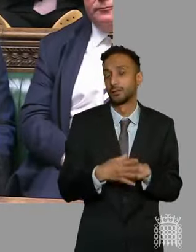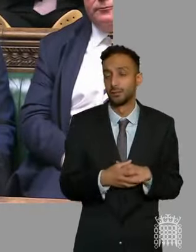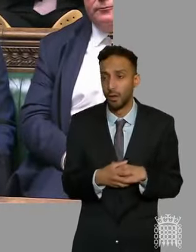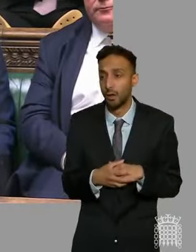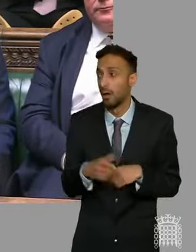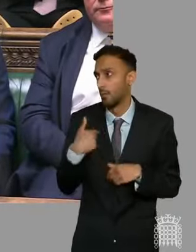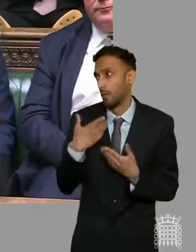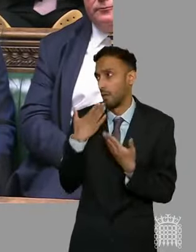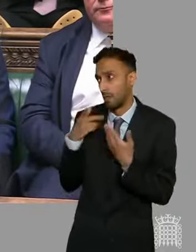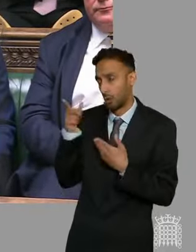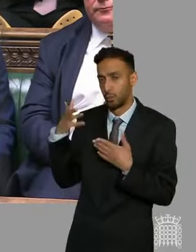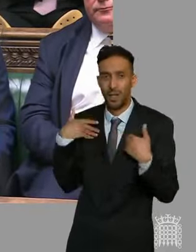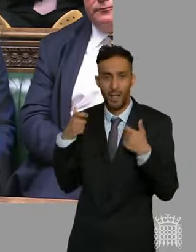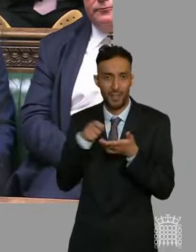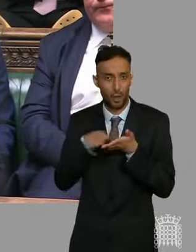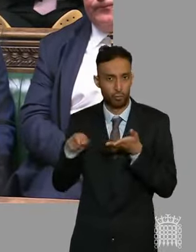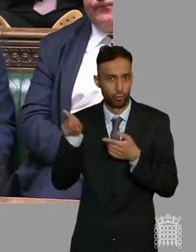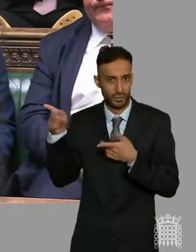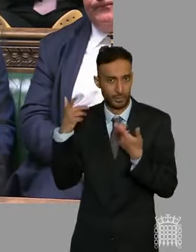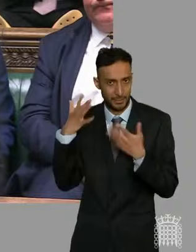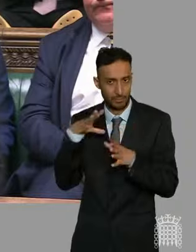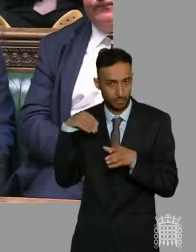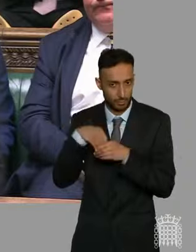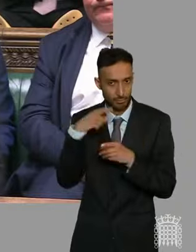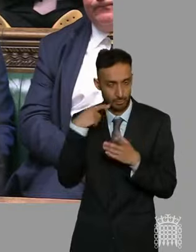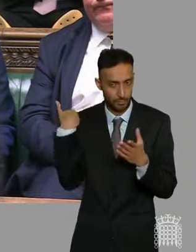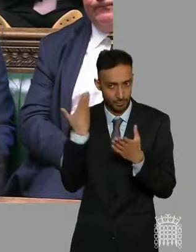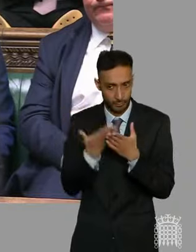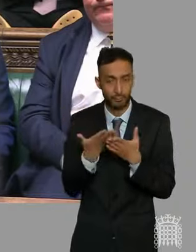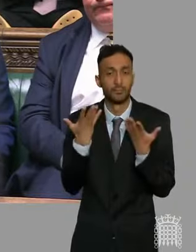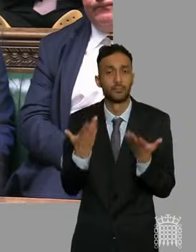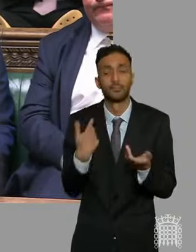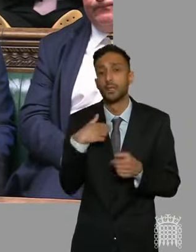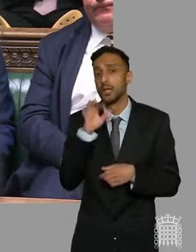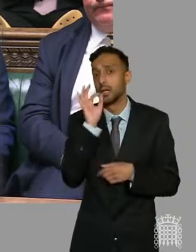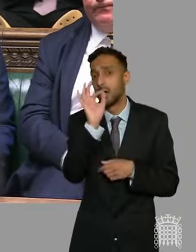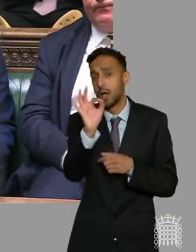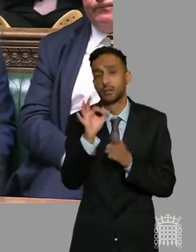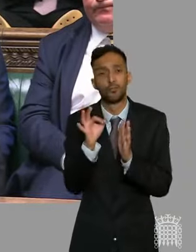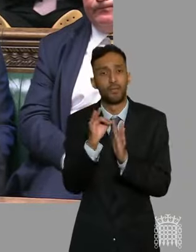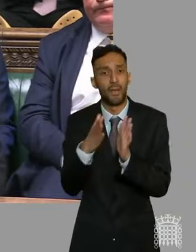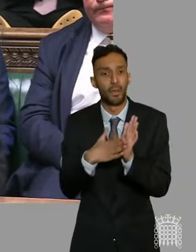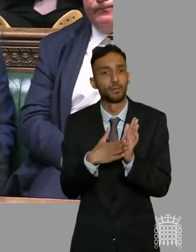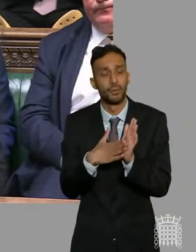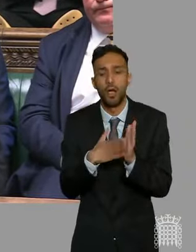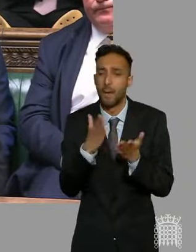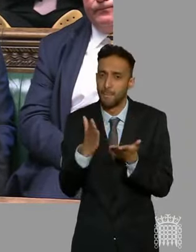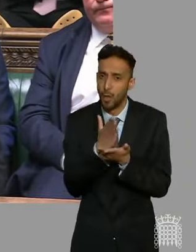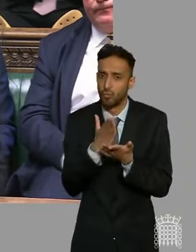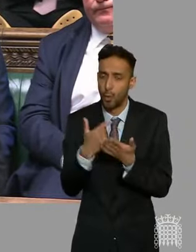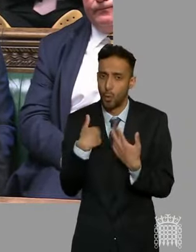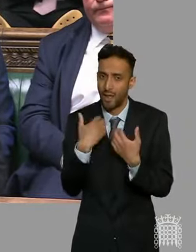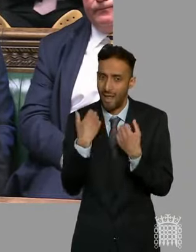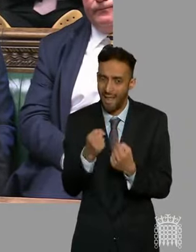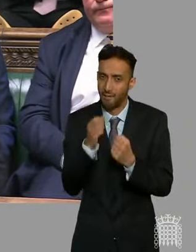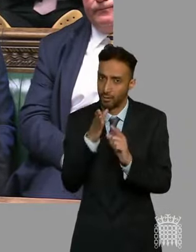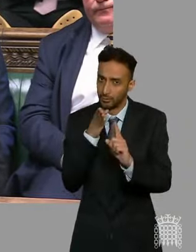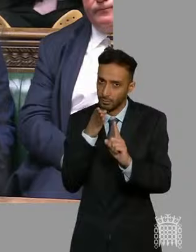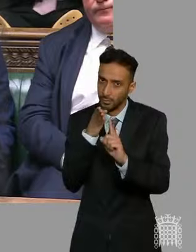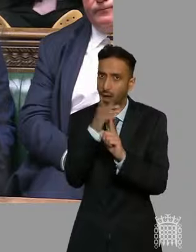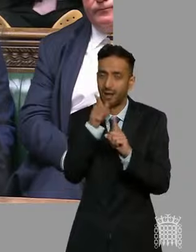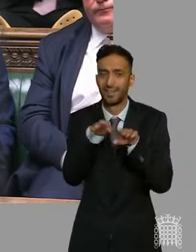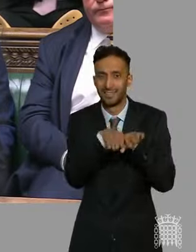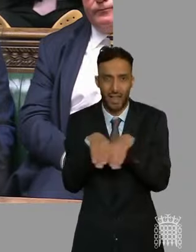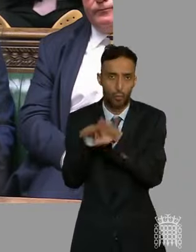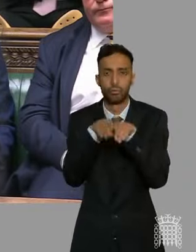to ensure that we do have a targeted national screening programme for the most at-risk groups of prostate cancer, so that we can